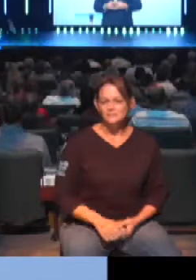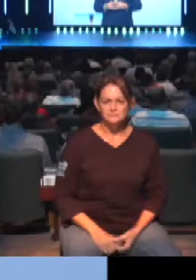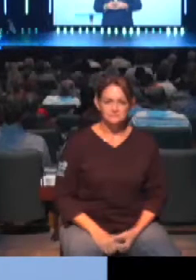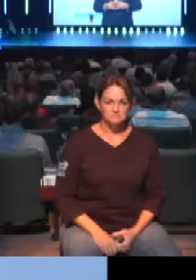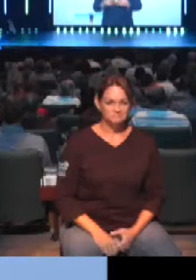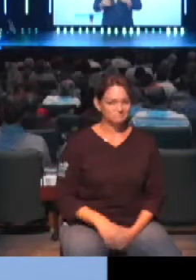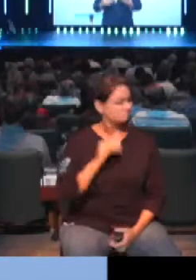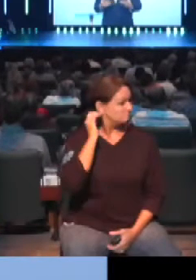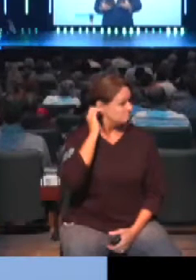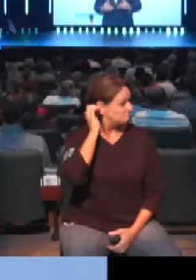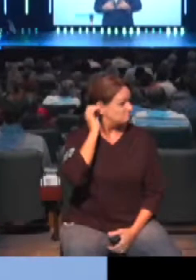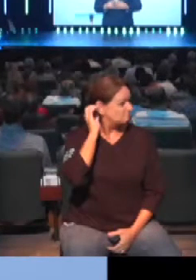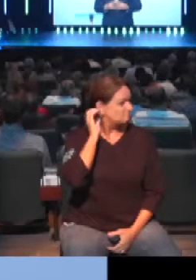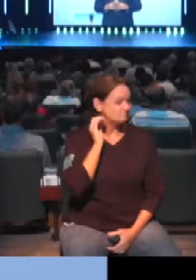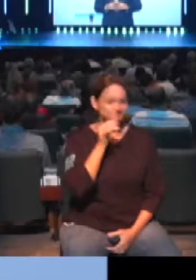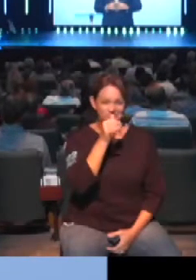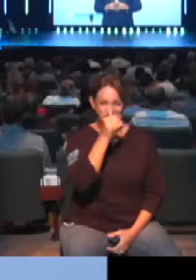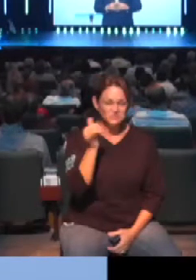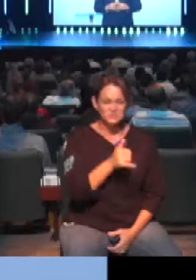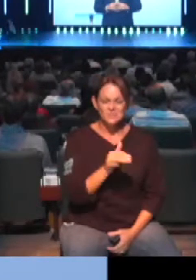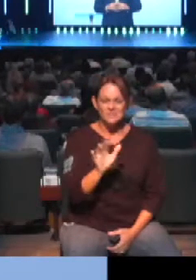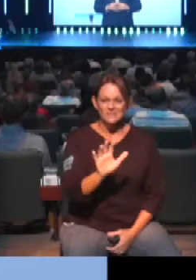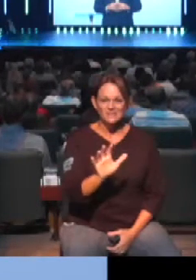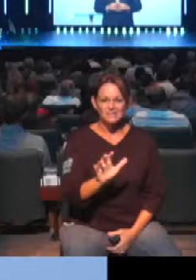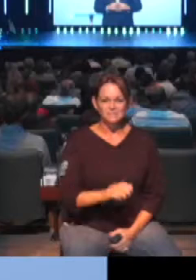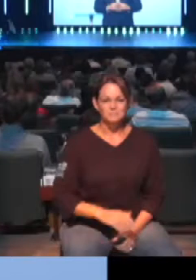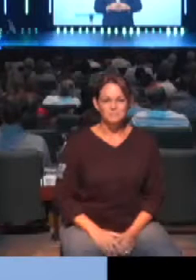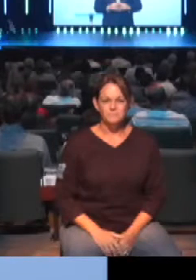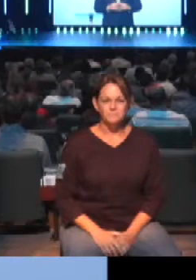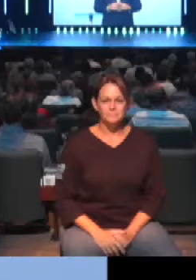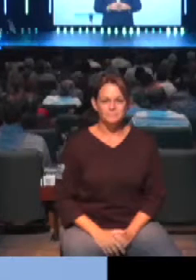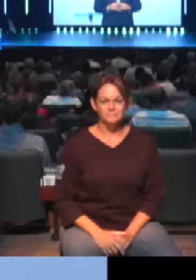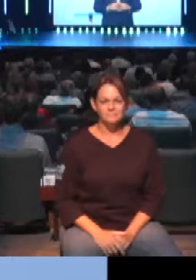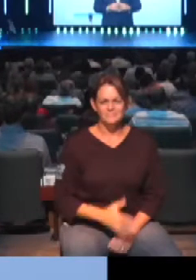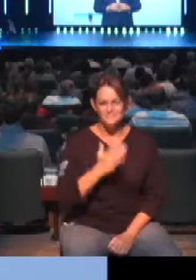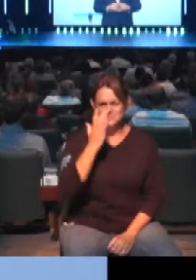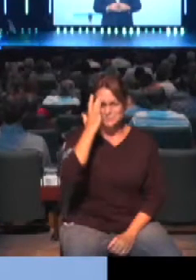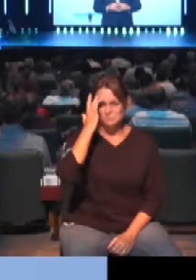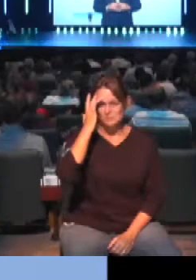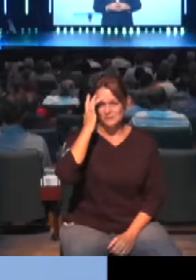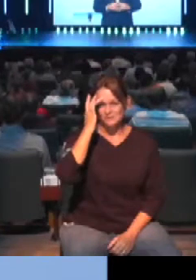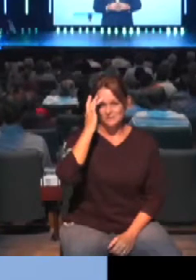I don't want to be too sarcastic. That's just stupid.